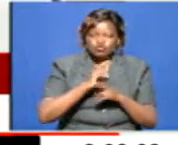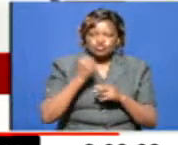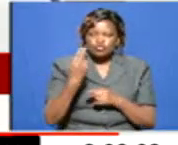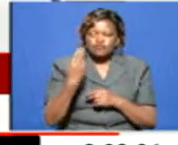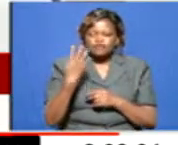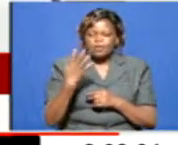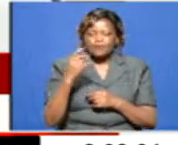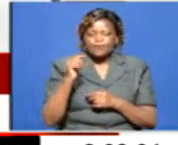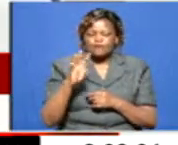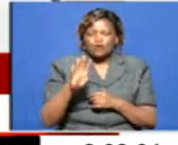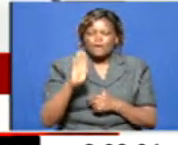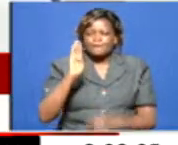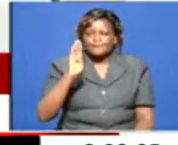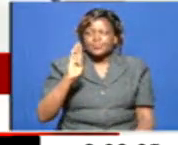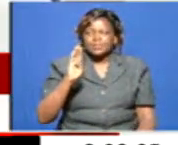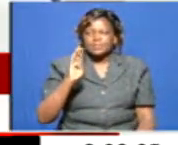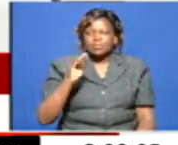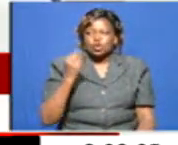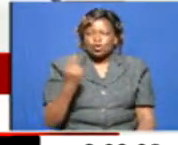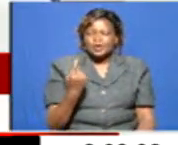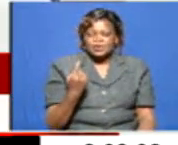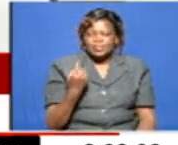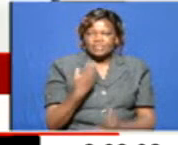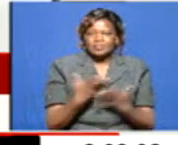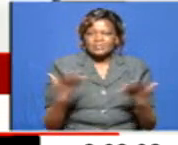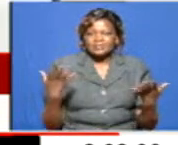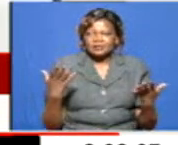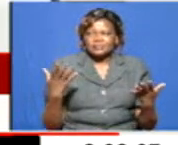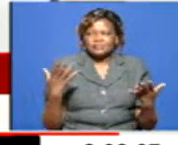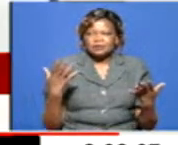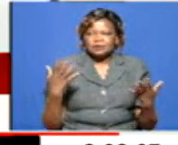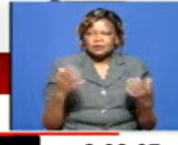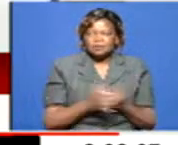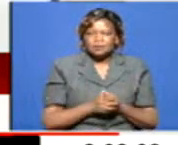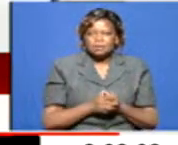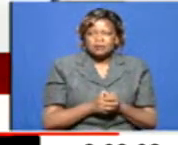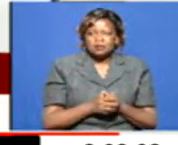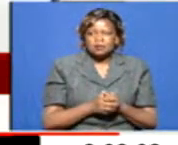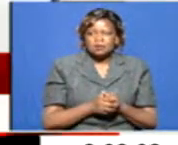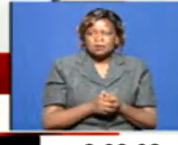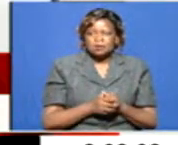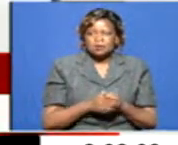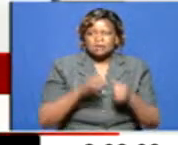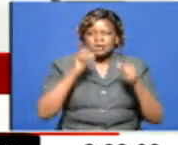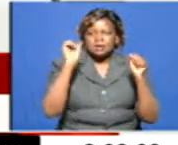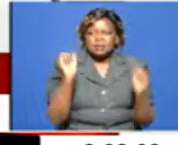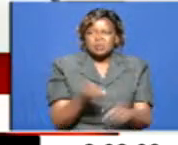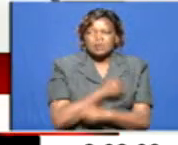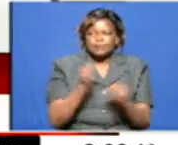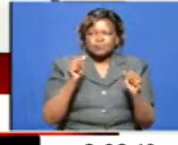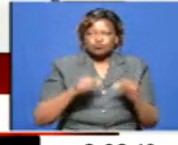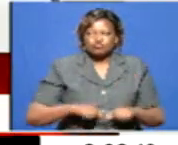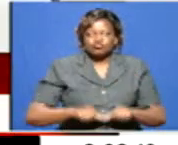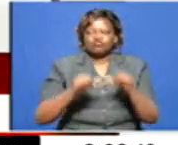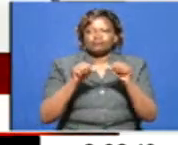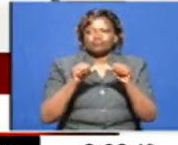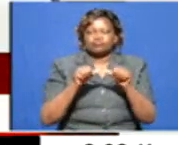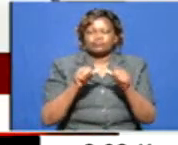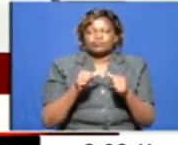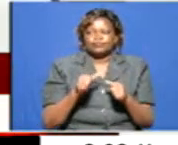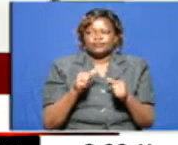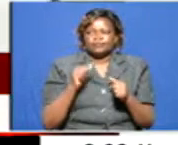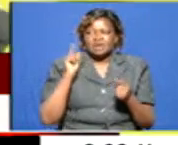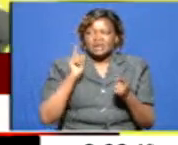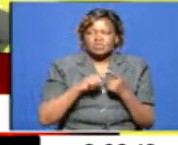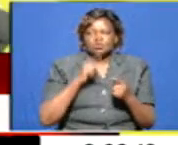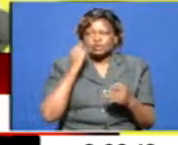billion just only on commodity, it tells you that it is impossible to sustain the response unless we stop